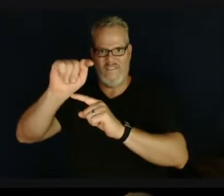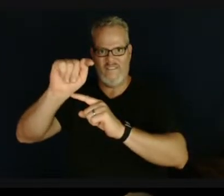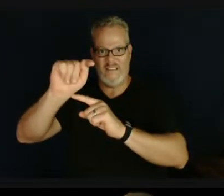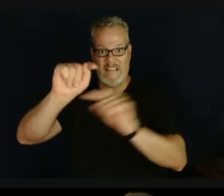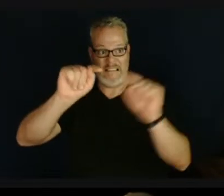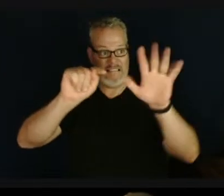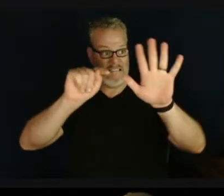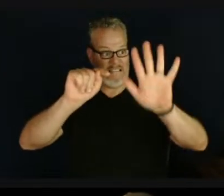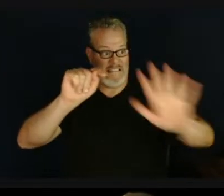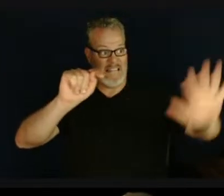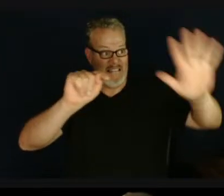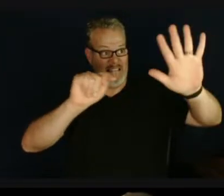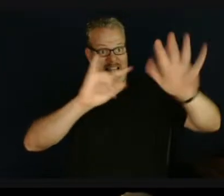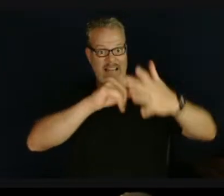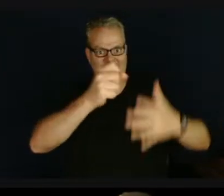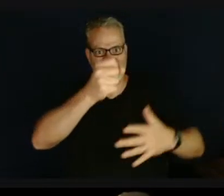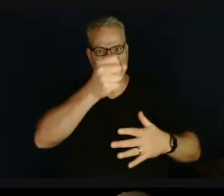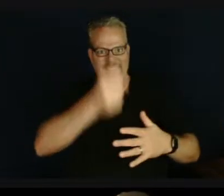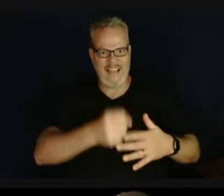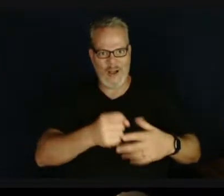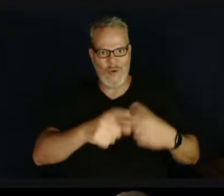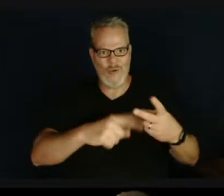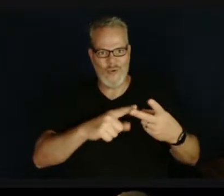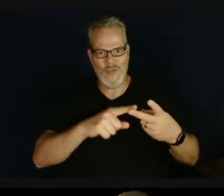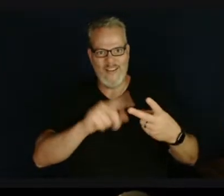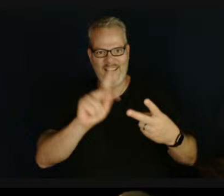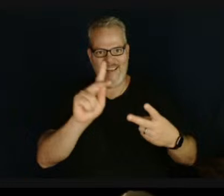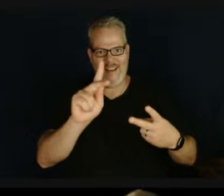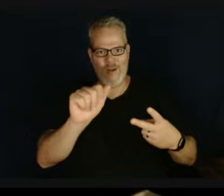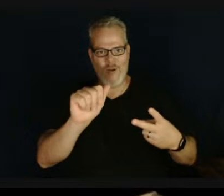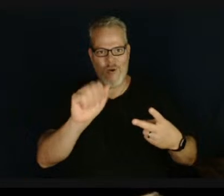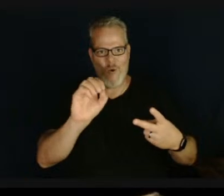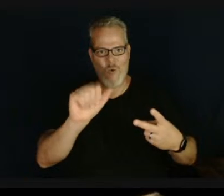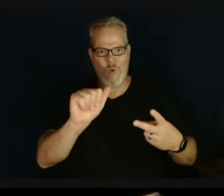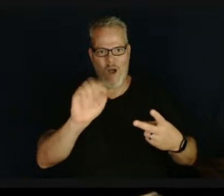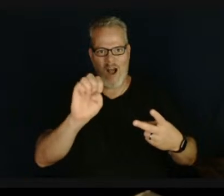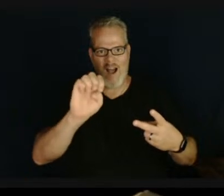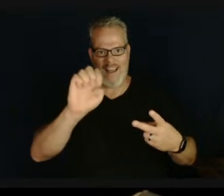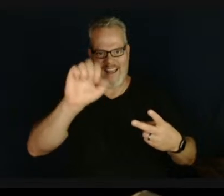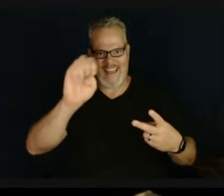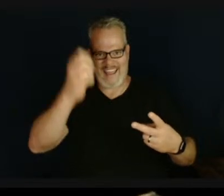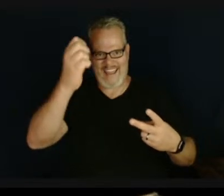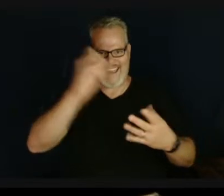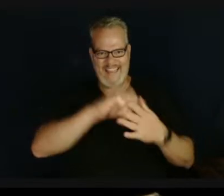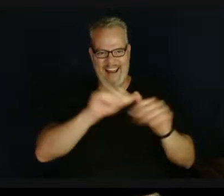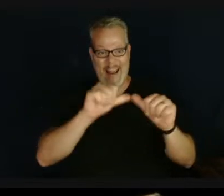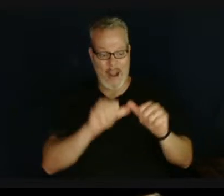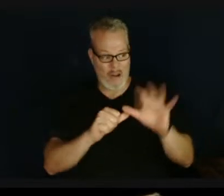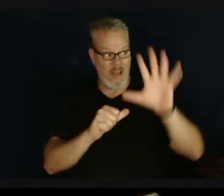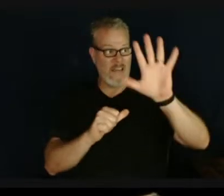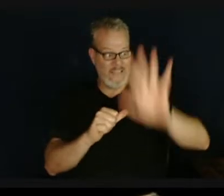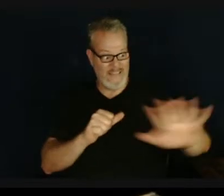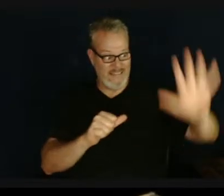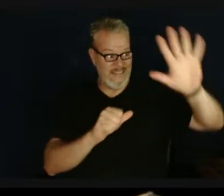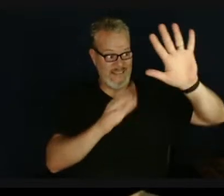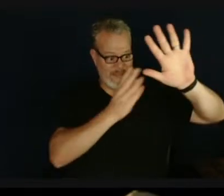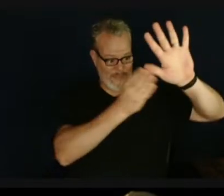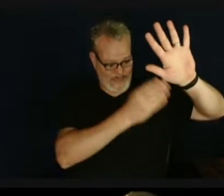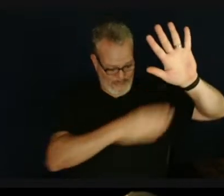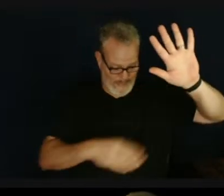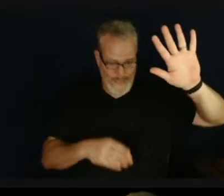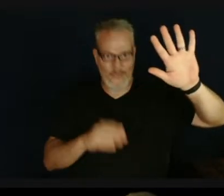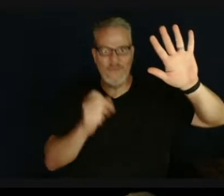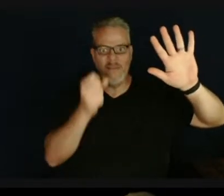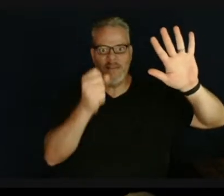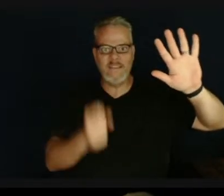Reservoir, South Caldera Reservoir, and a summit as well. So the south flank borders all that stuff. And if that flank is moving